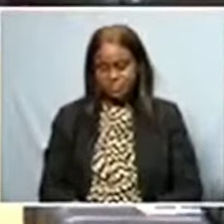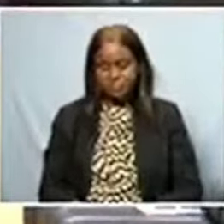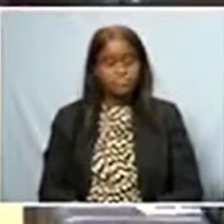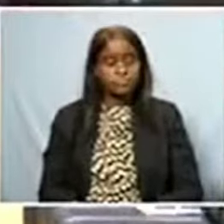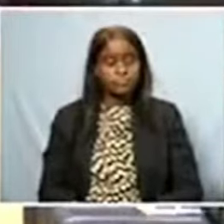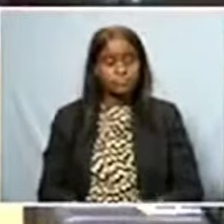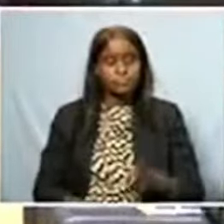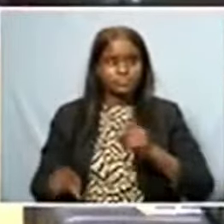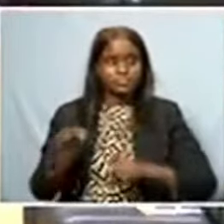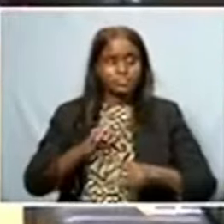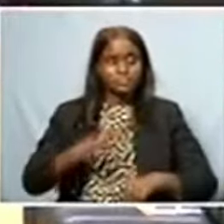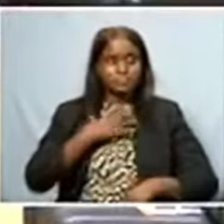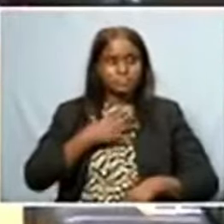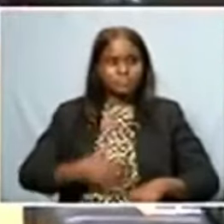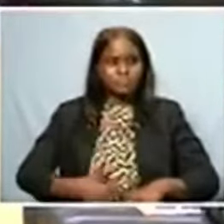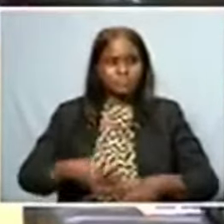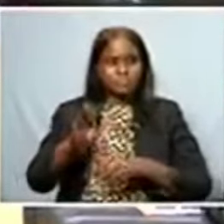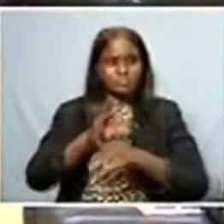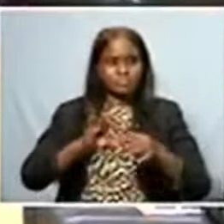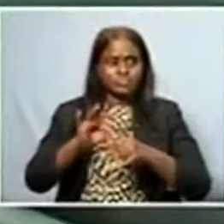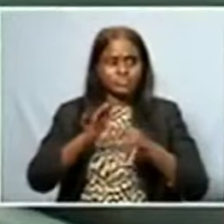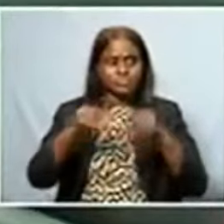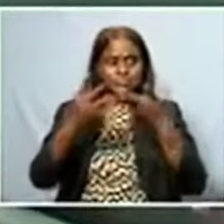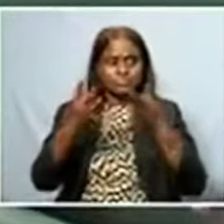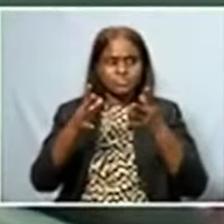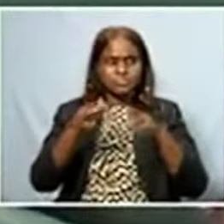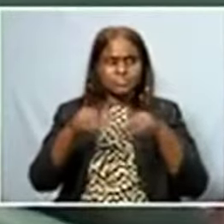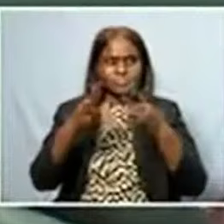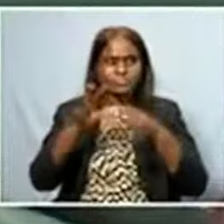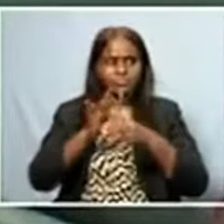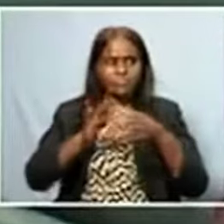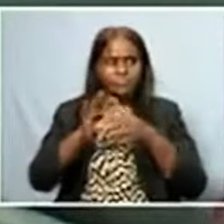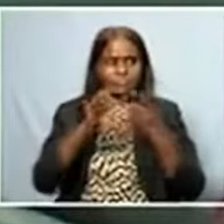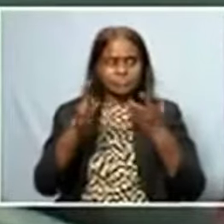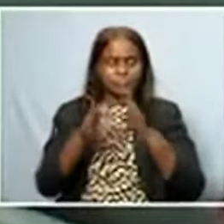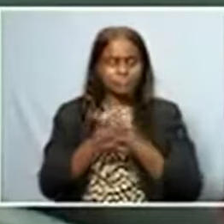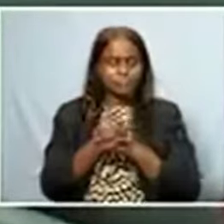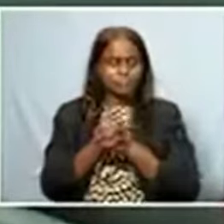People are hungry. They had tea break. We gave them tea.